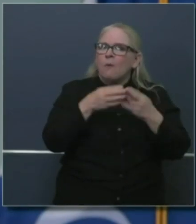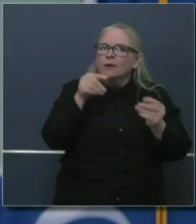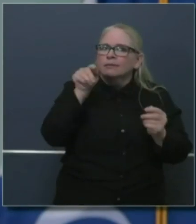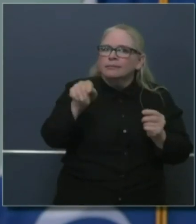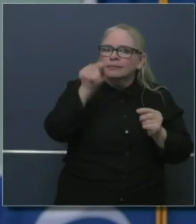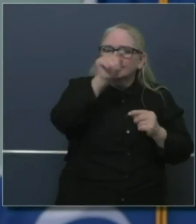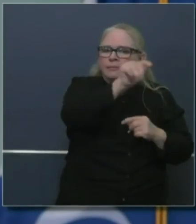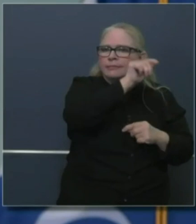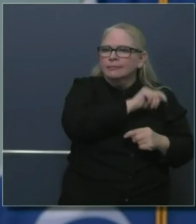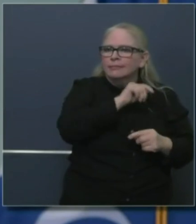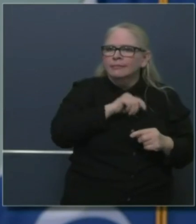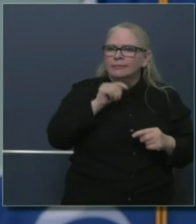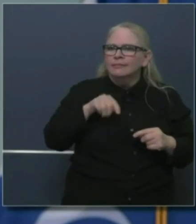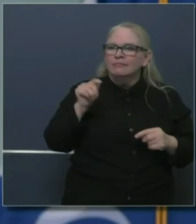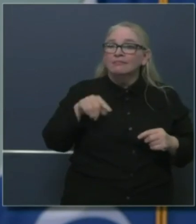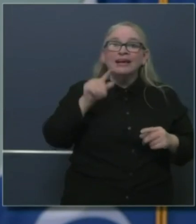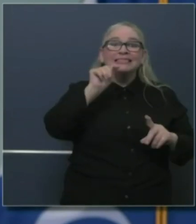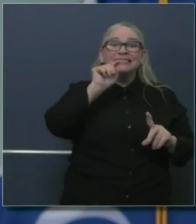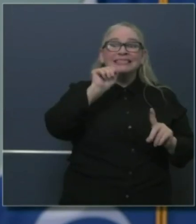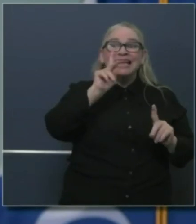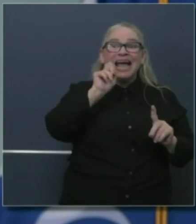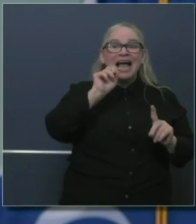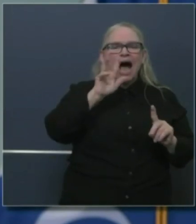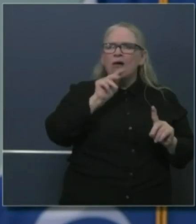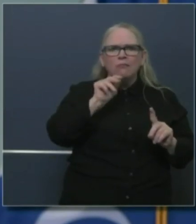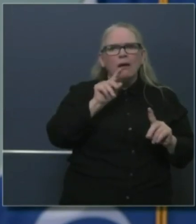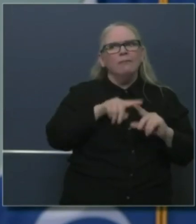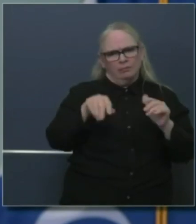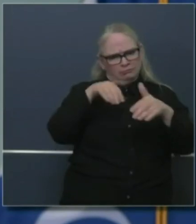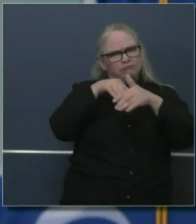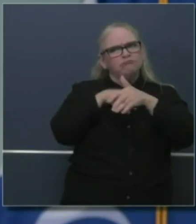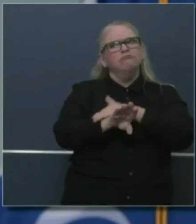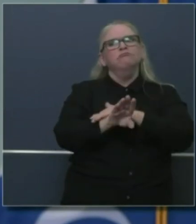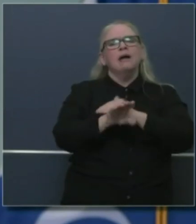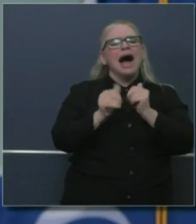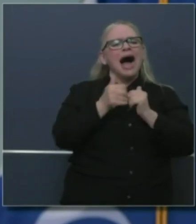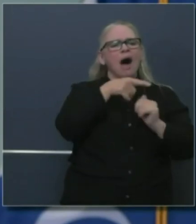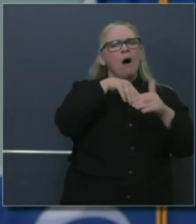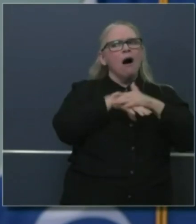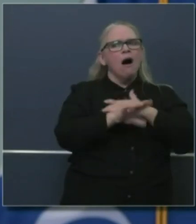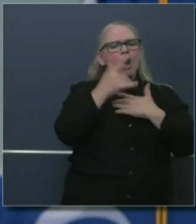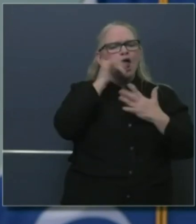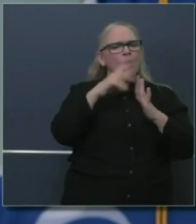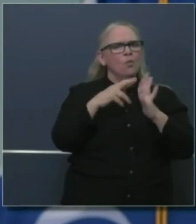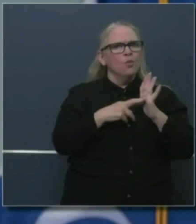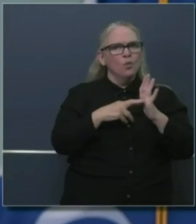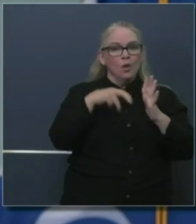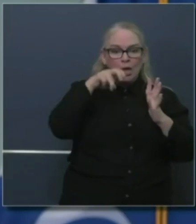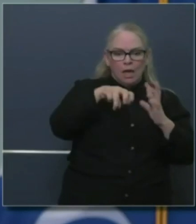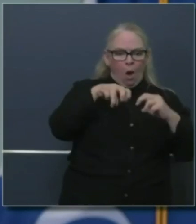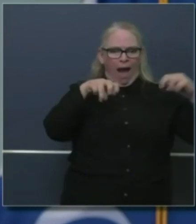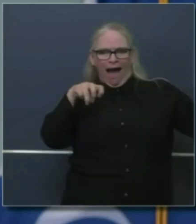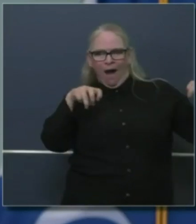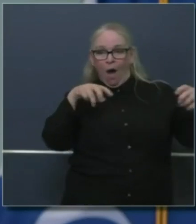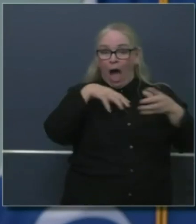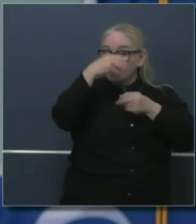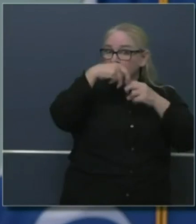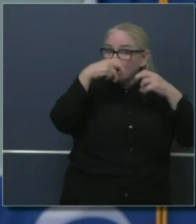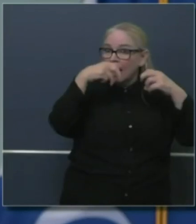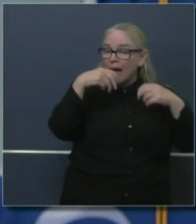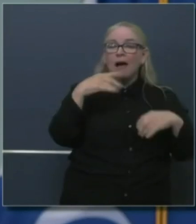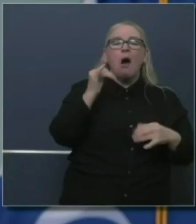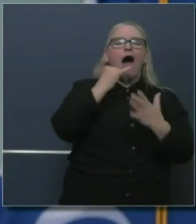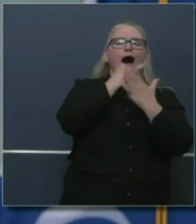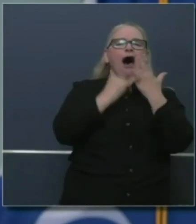out, but providing the ability to dine in. We'll talk about outdoor museums potentially opening up, car washes, and